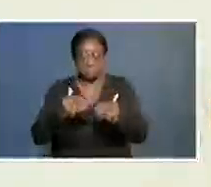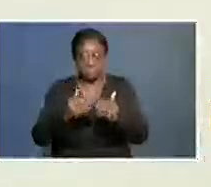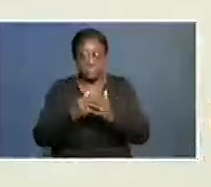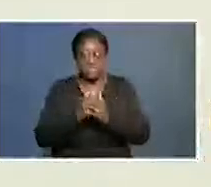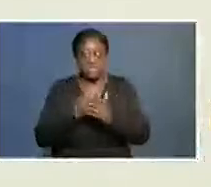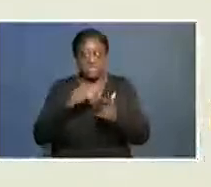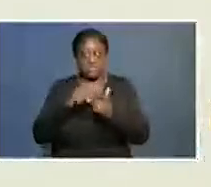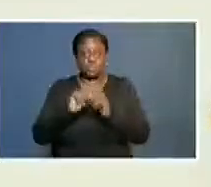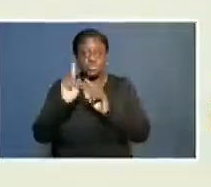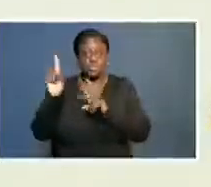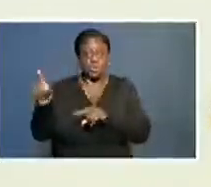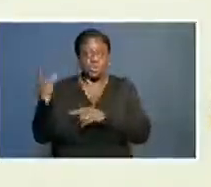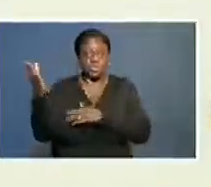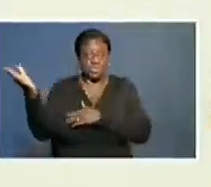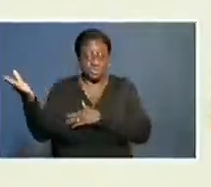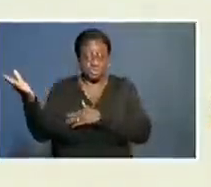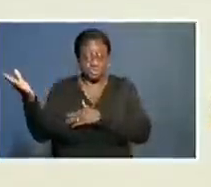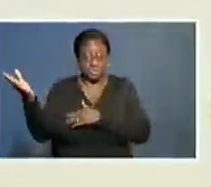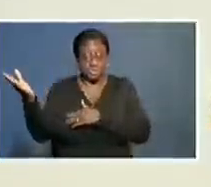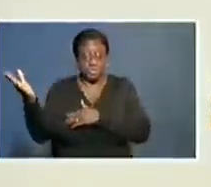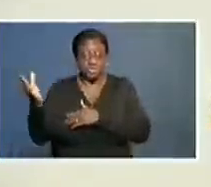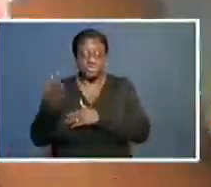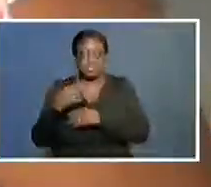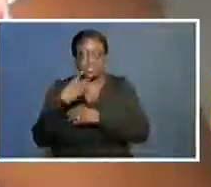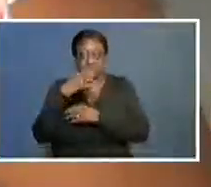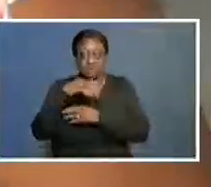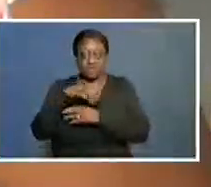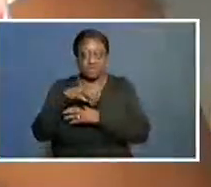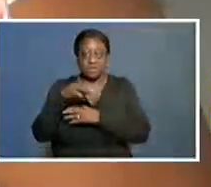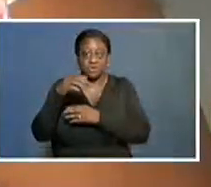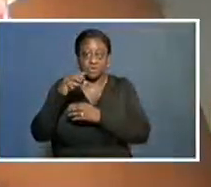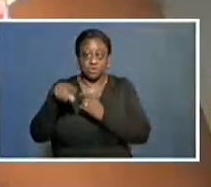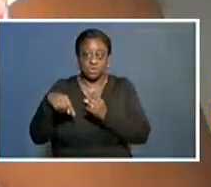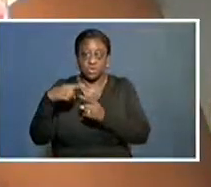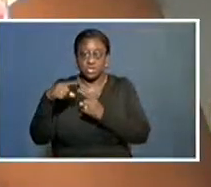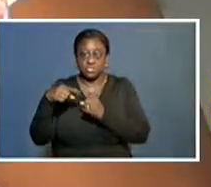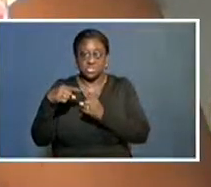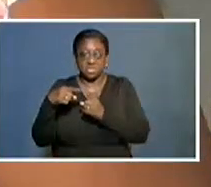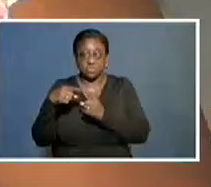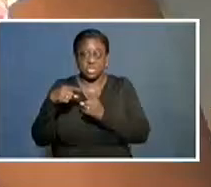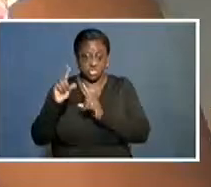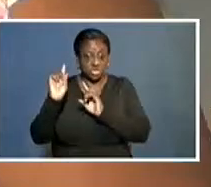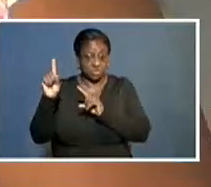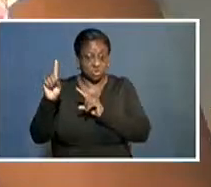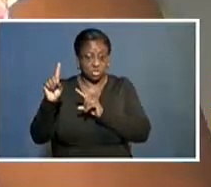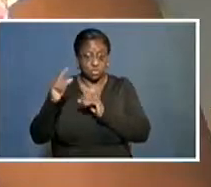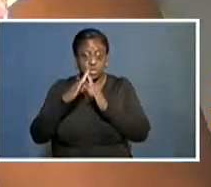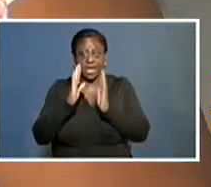to her daughter's apartment, she made a gruesome discovery. When we got there, it was